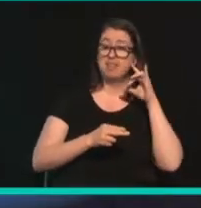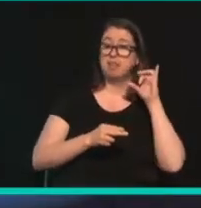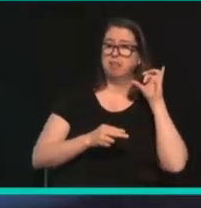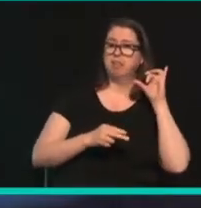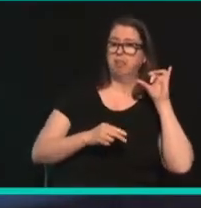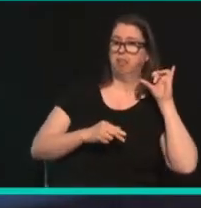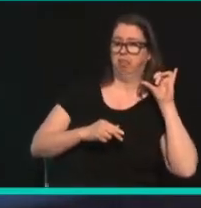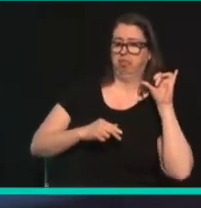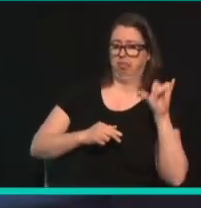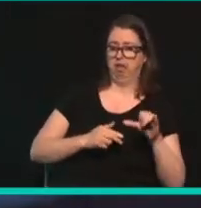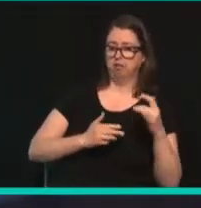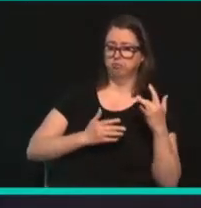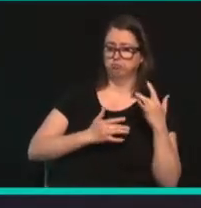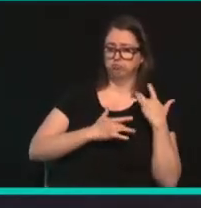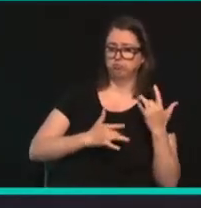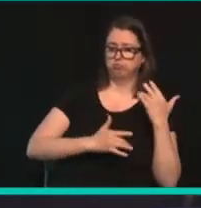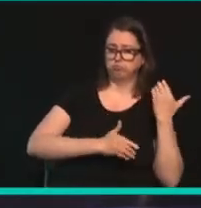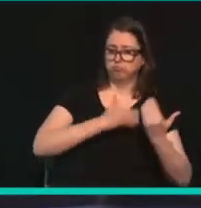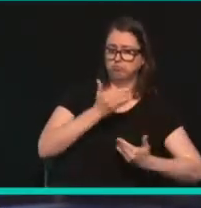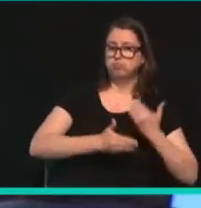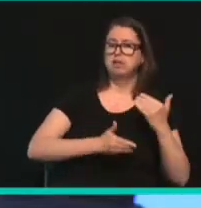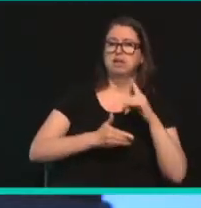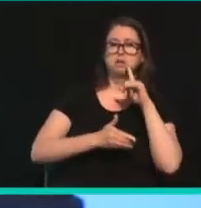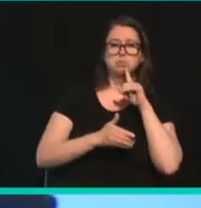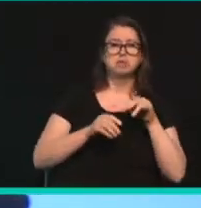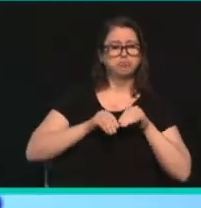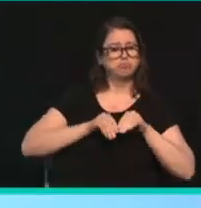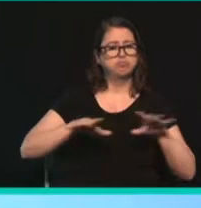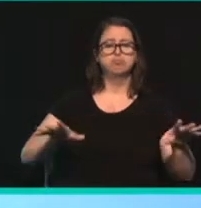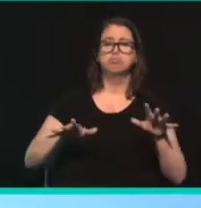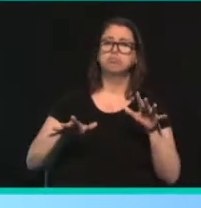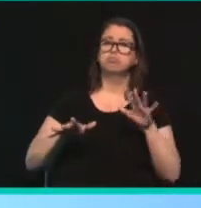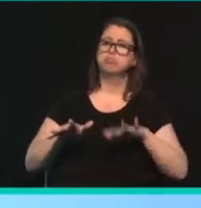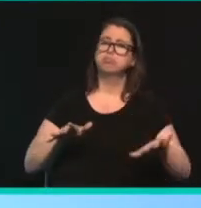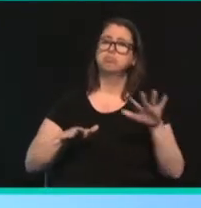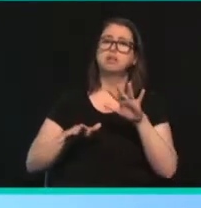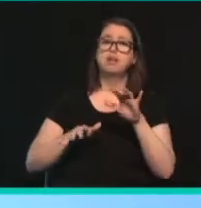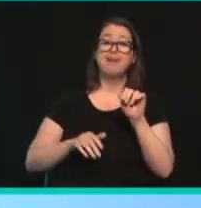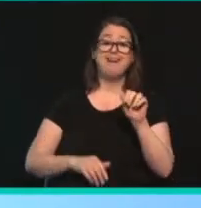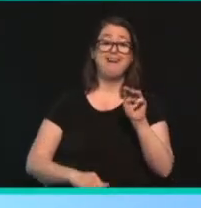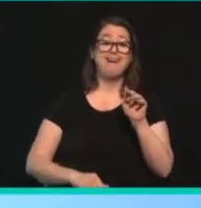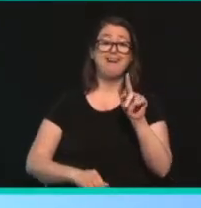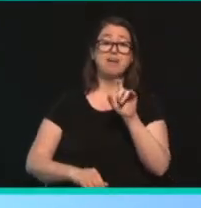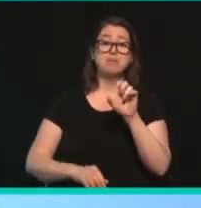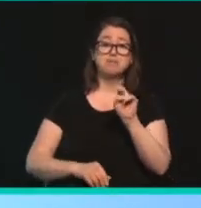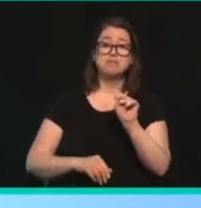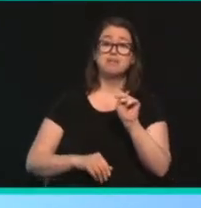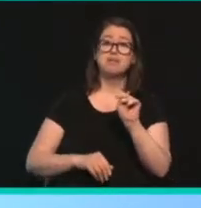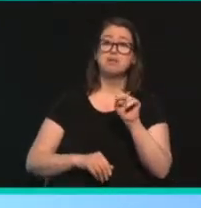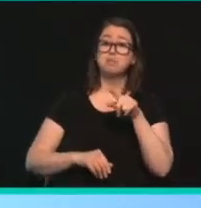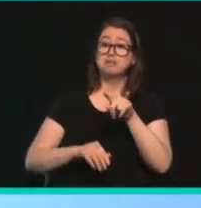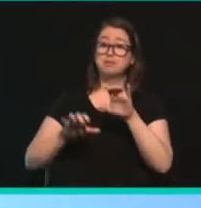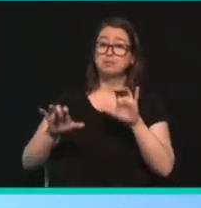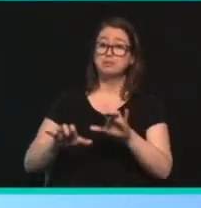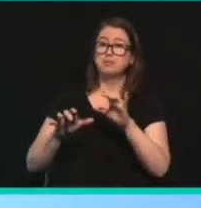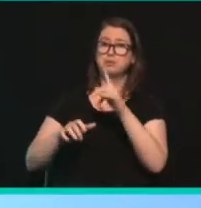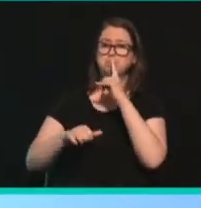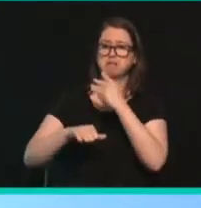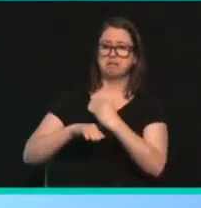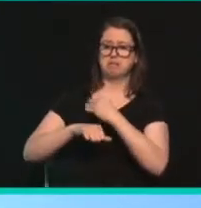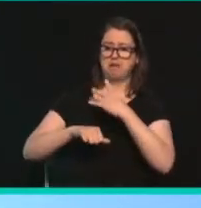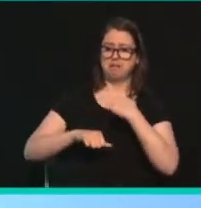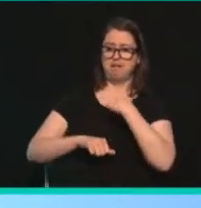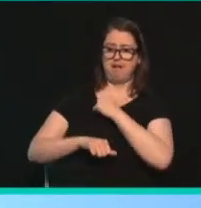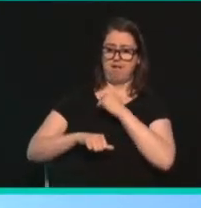that it's now affecting, that what we do, what Amazon does can actually affect what we do and